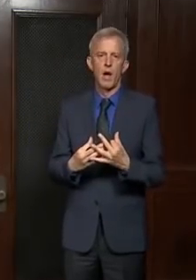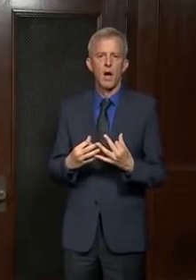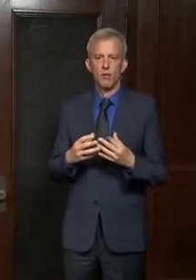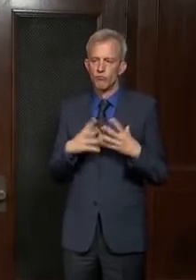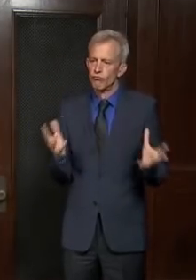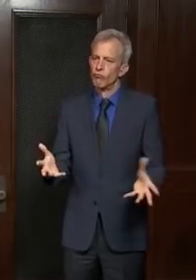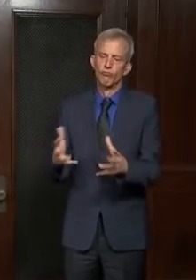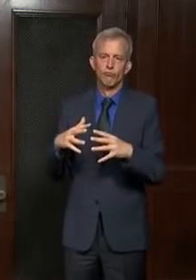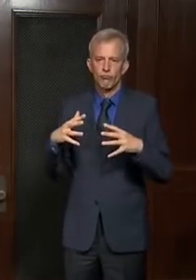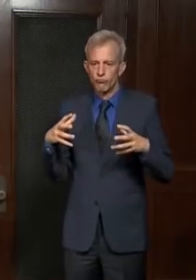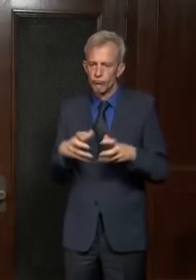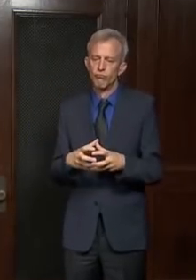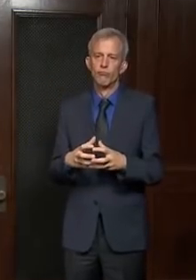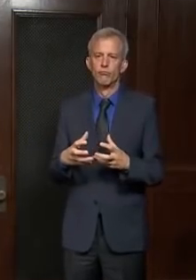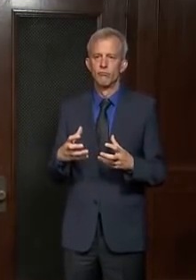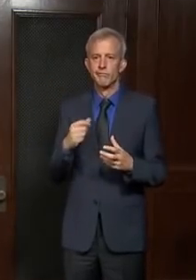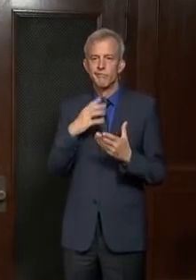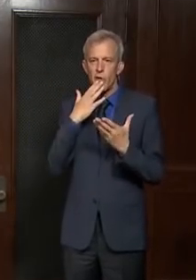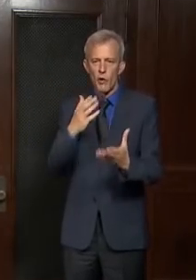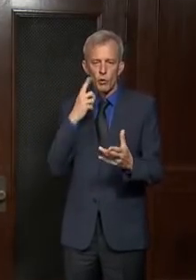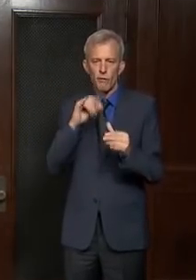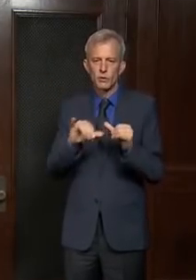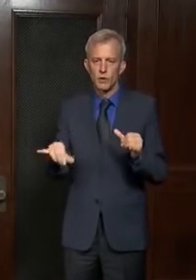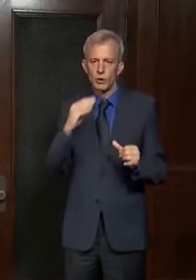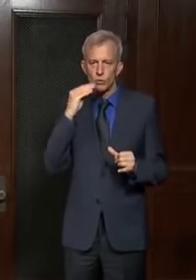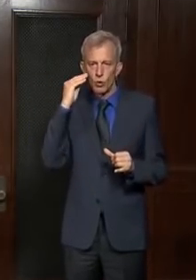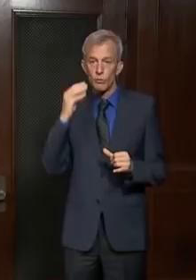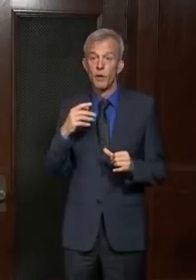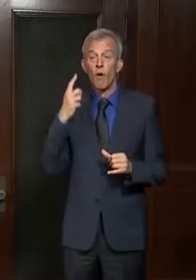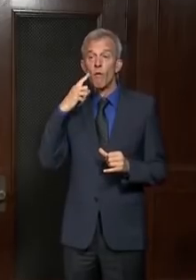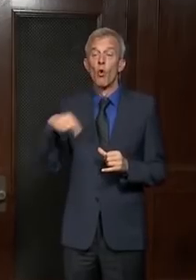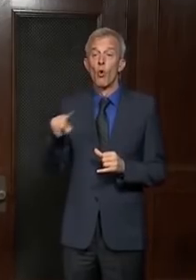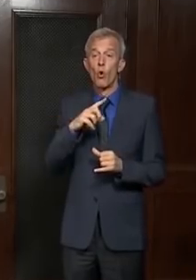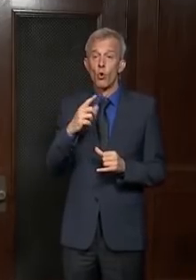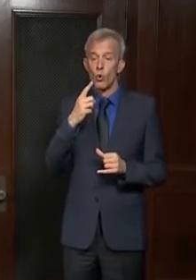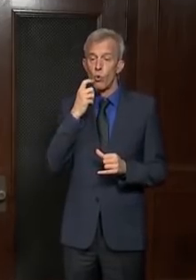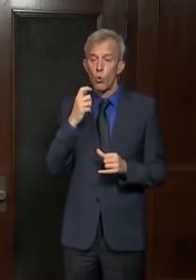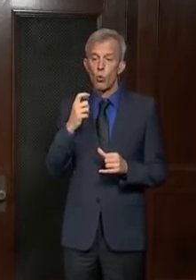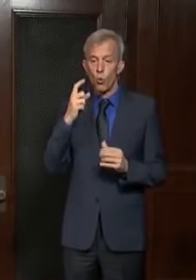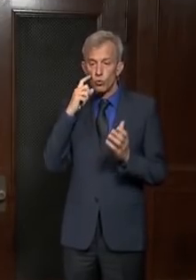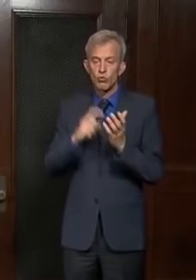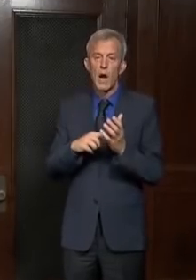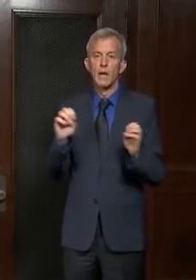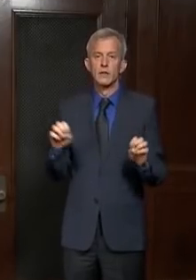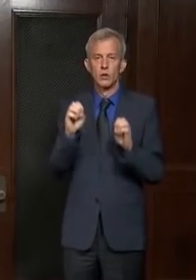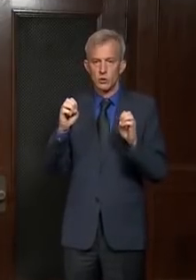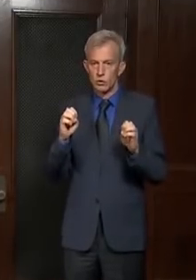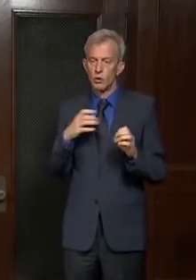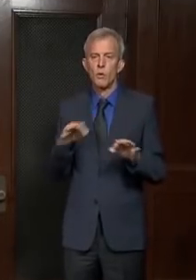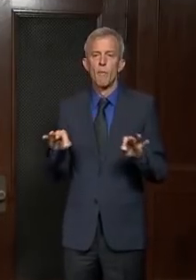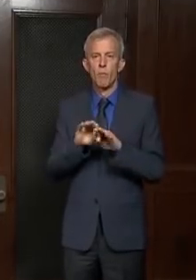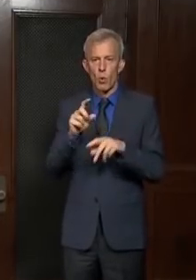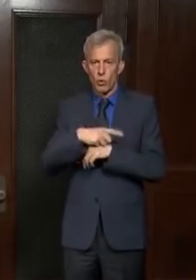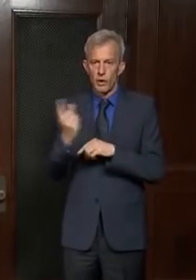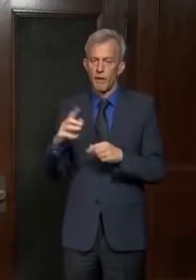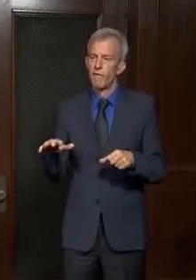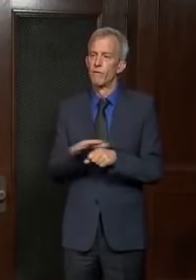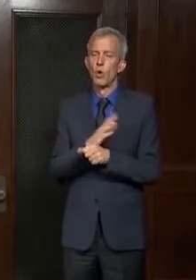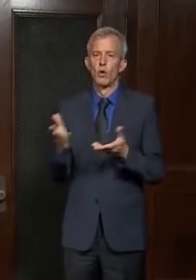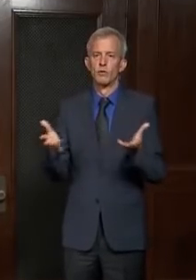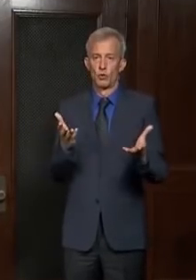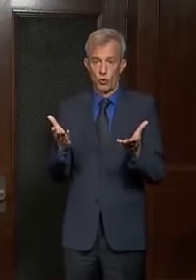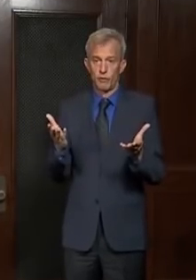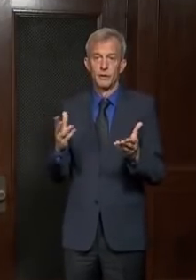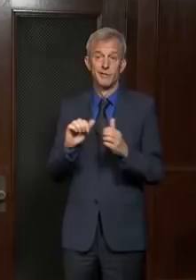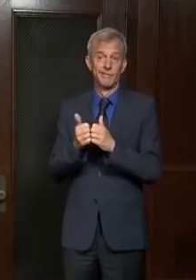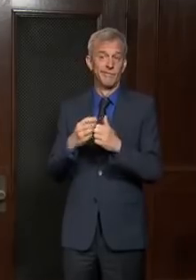you all. And I hope for those of you that were marking Easter, it was a meaningful day full of the services remotely that connected us with something